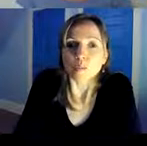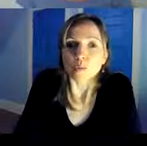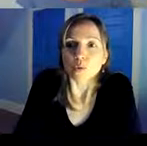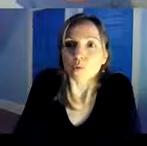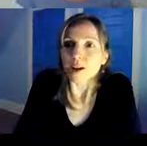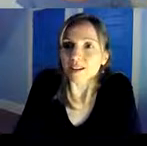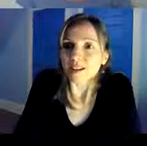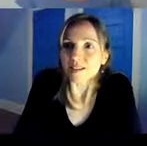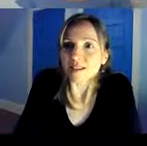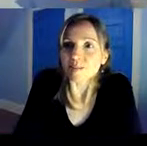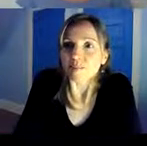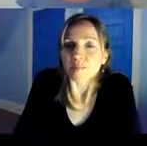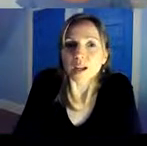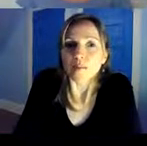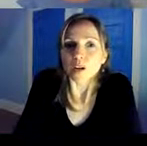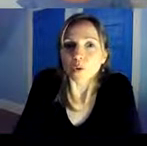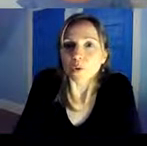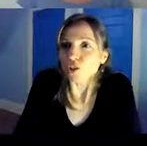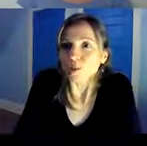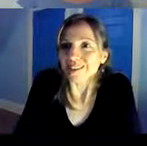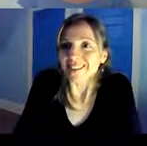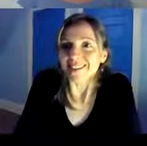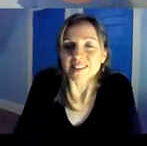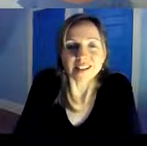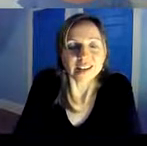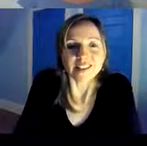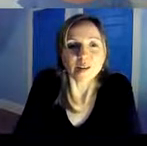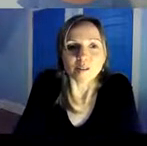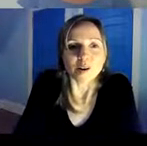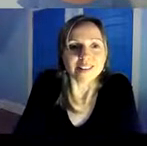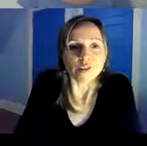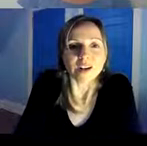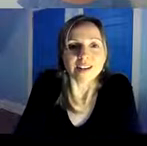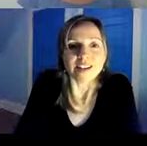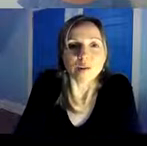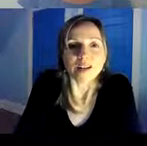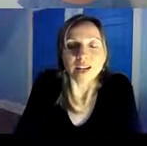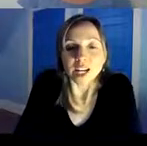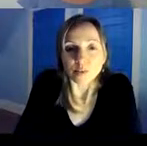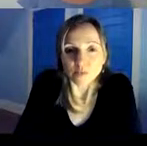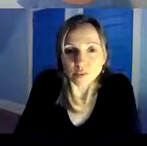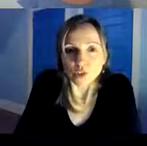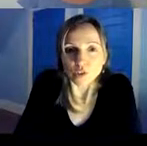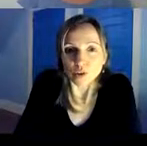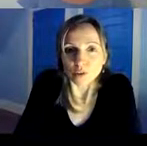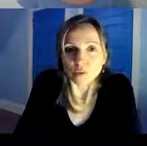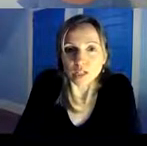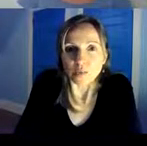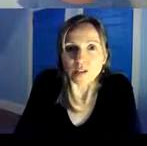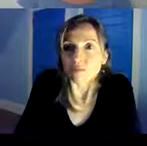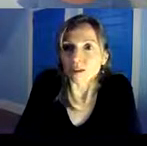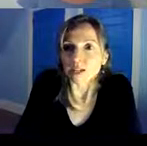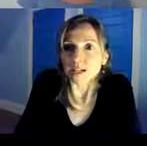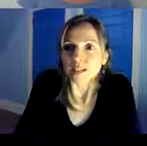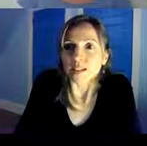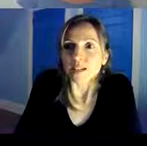And so some people don't recognize it. And I'm not quite sure why that is. I need to ask a botanist why that is, but it reverts to a solid green